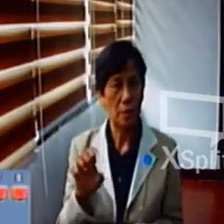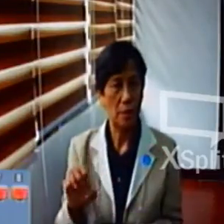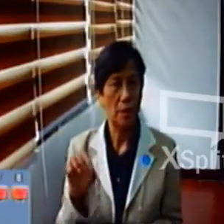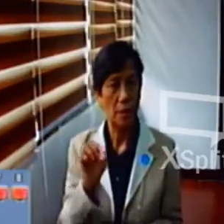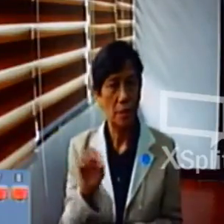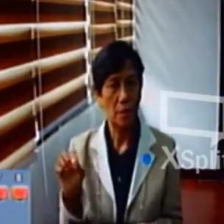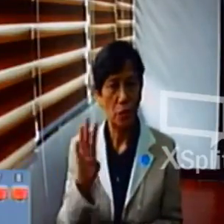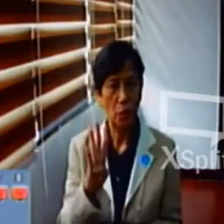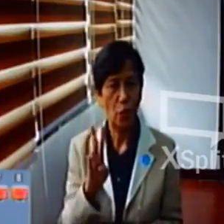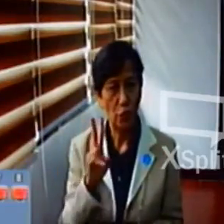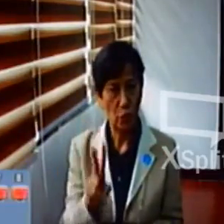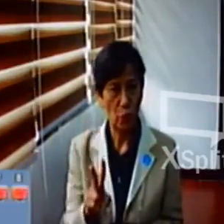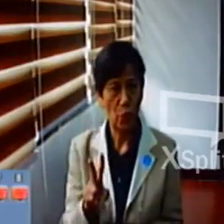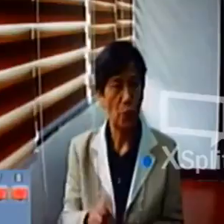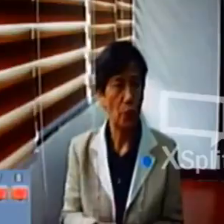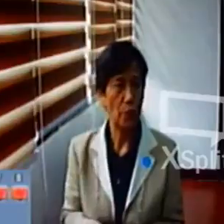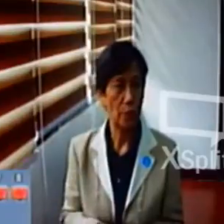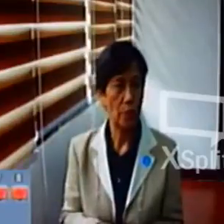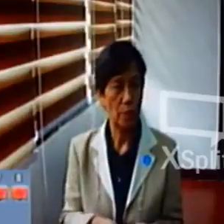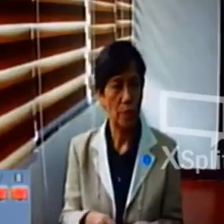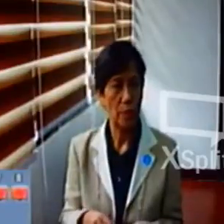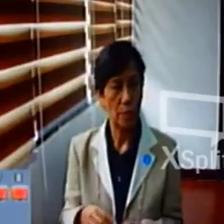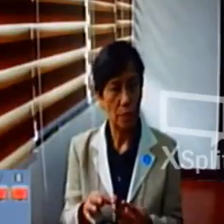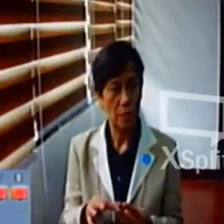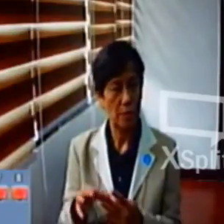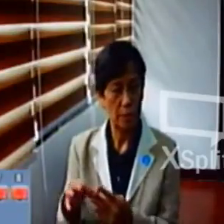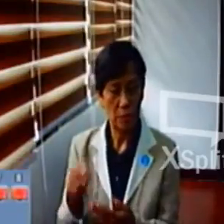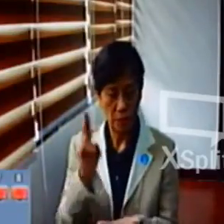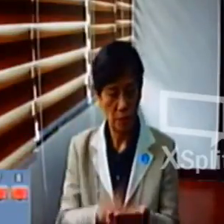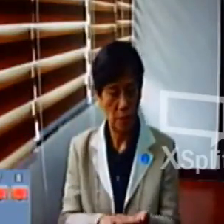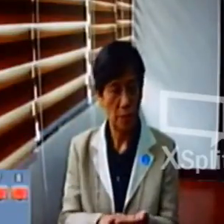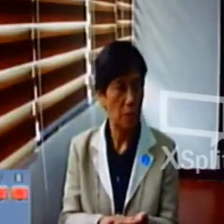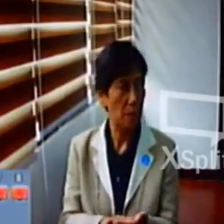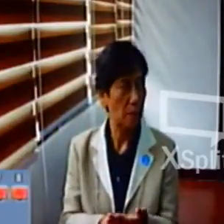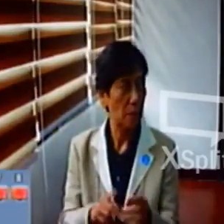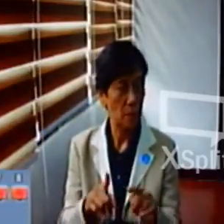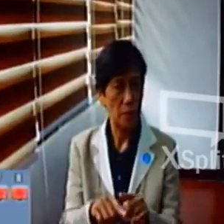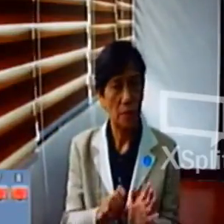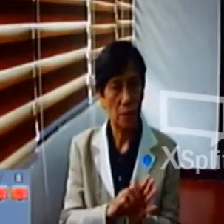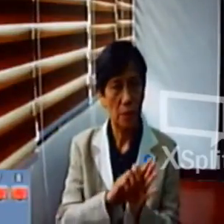EEEE-42, and specifically on the signature as Exhibit